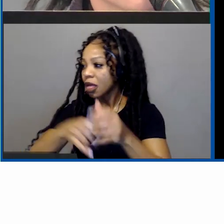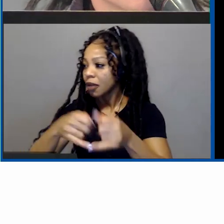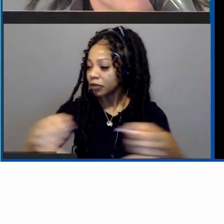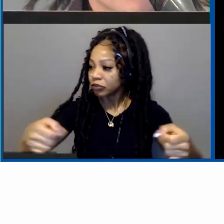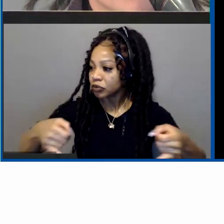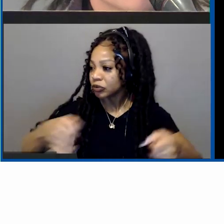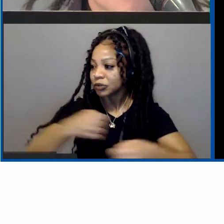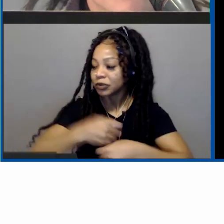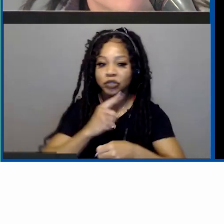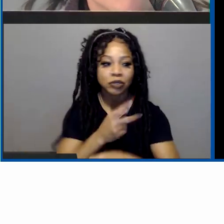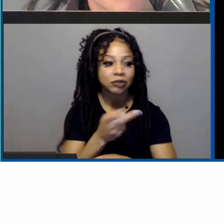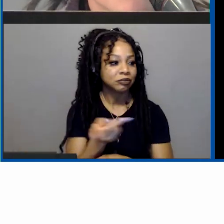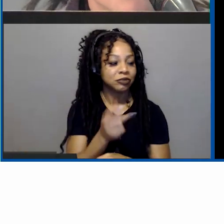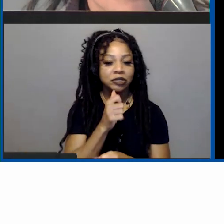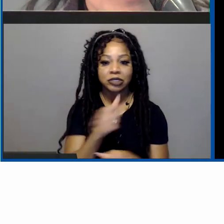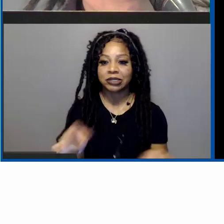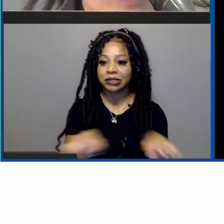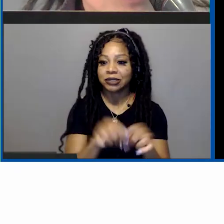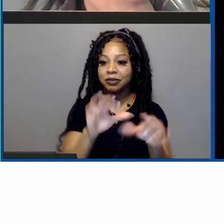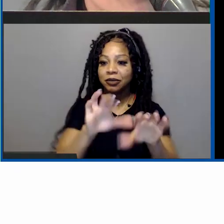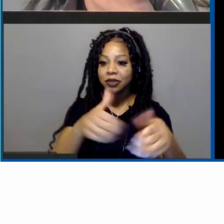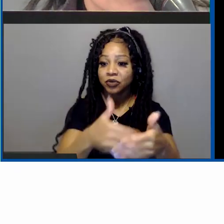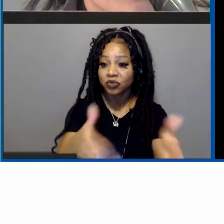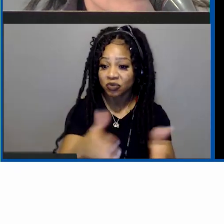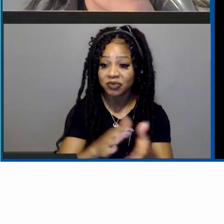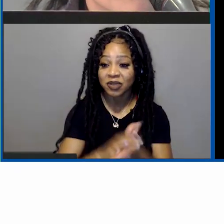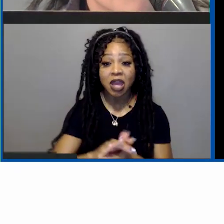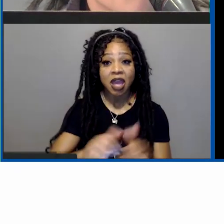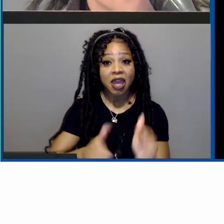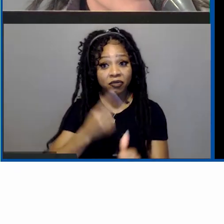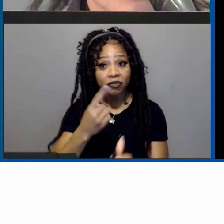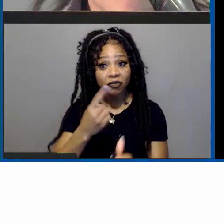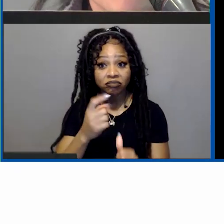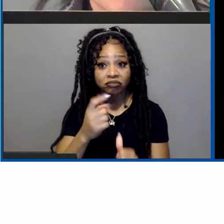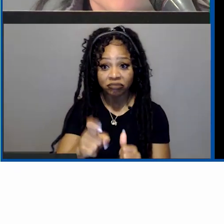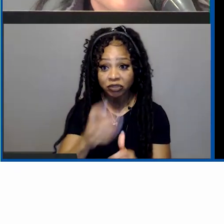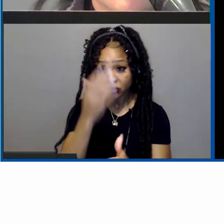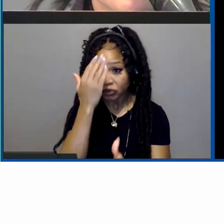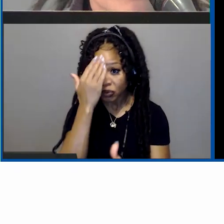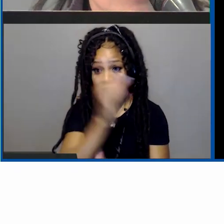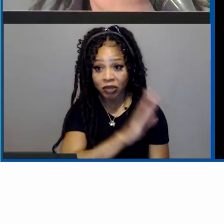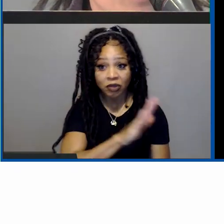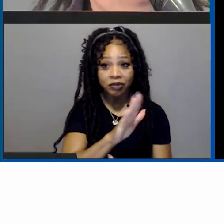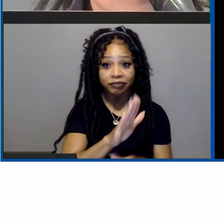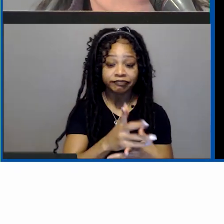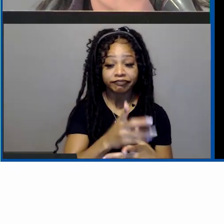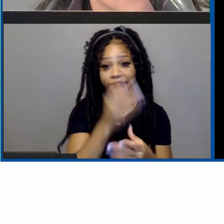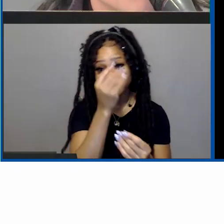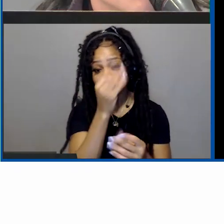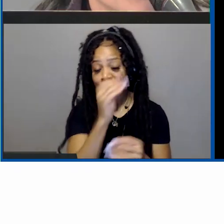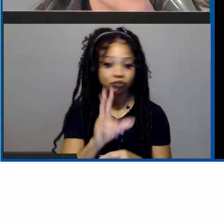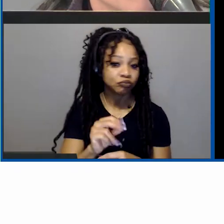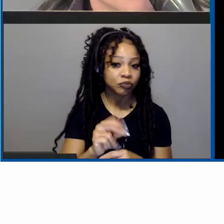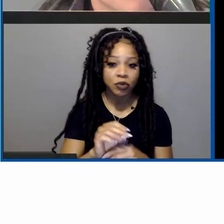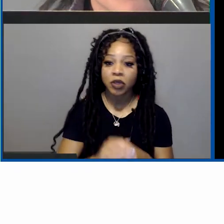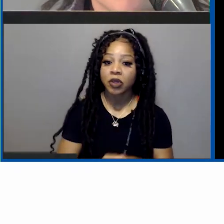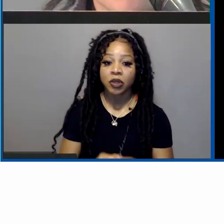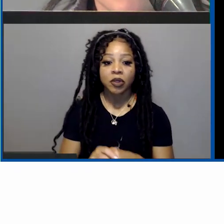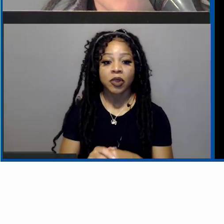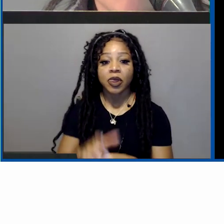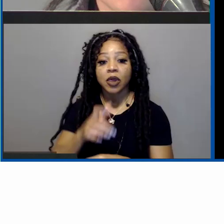on that. And not everyone in the school has a right to know this, right? Everyone who needs to know this, anyone who's setting